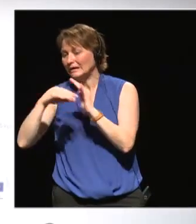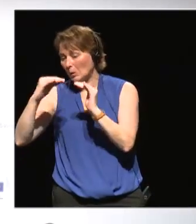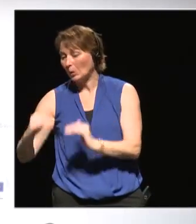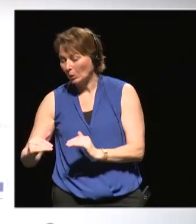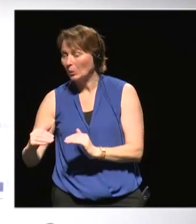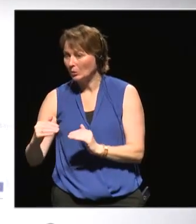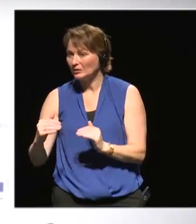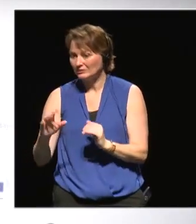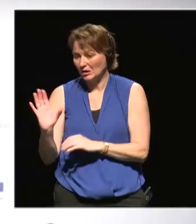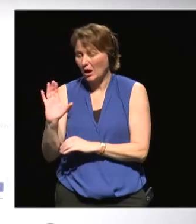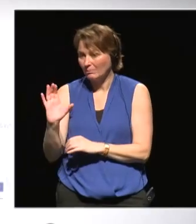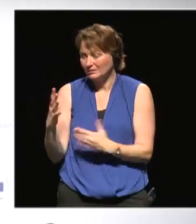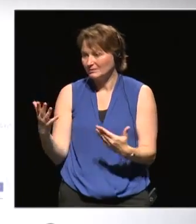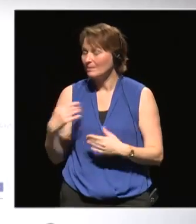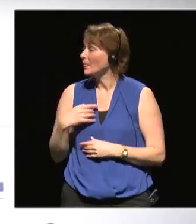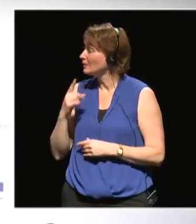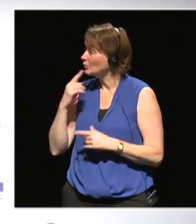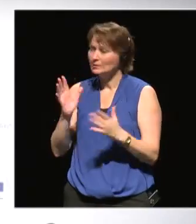remarkable